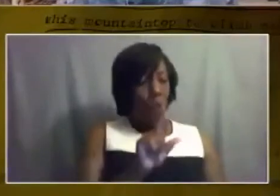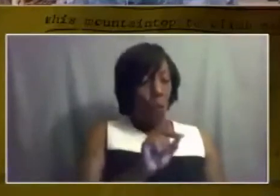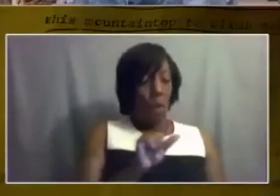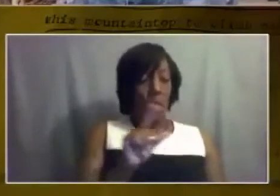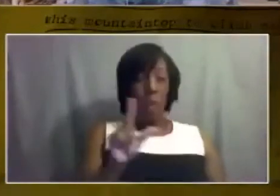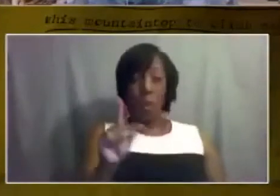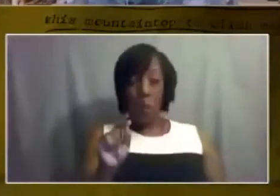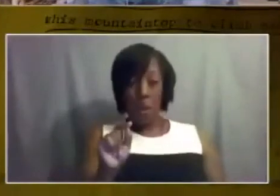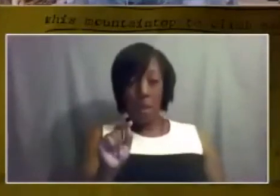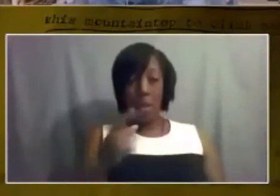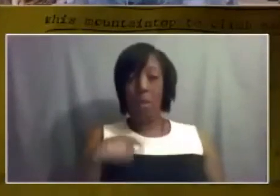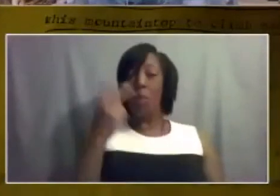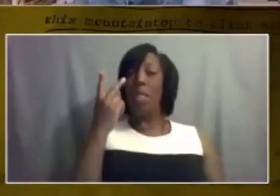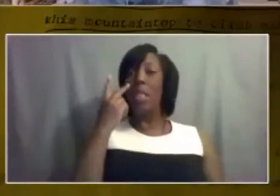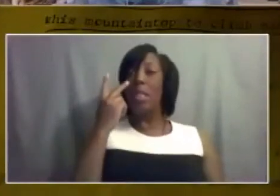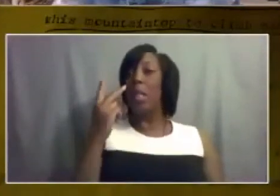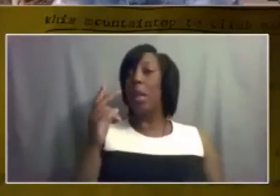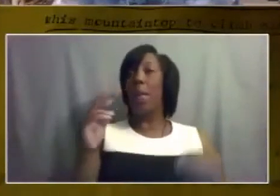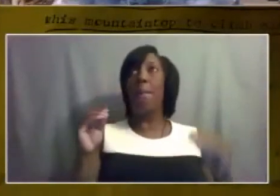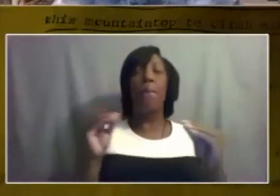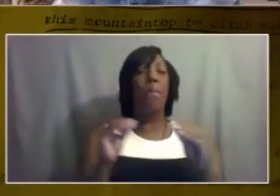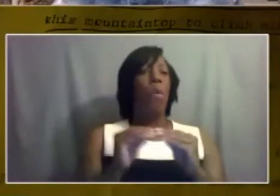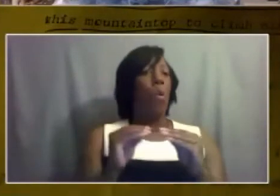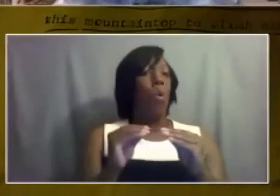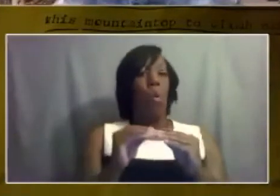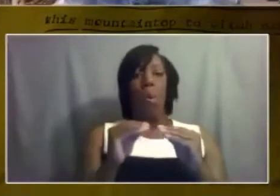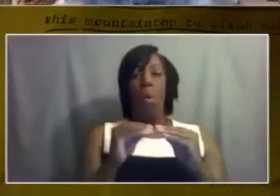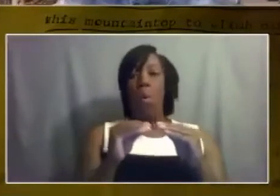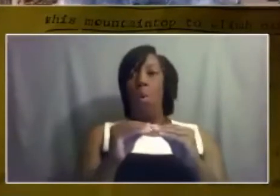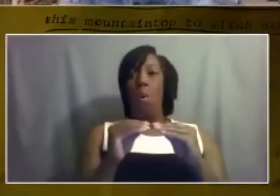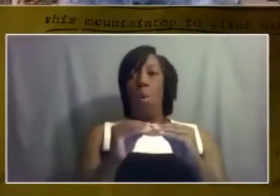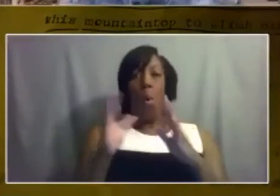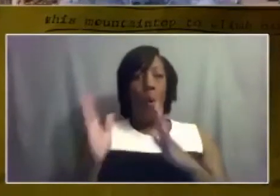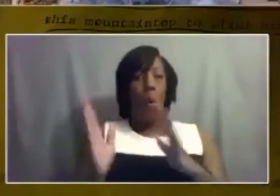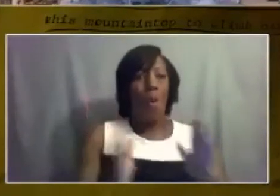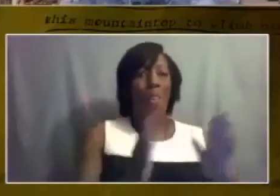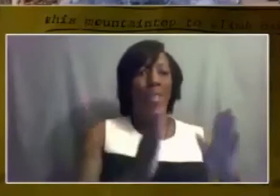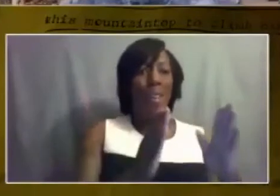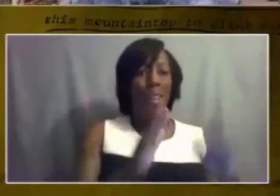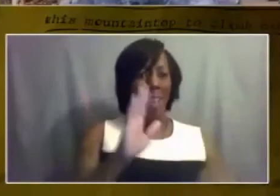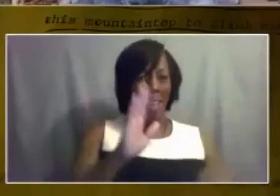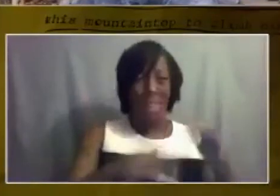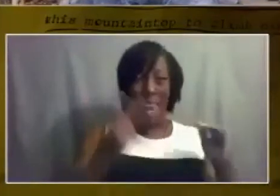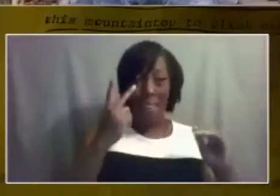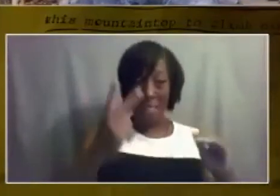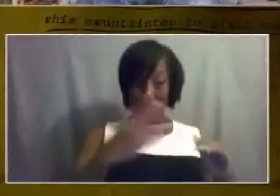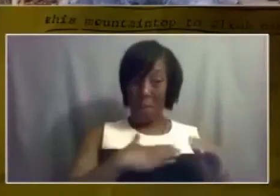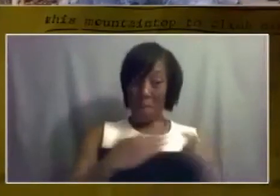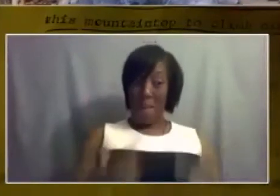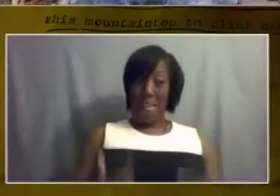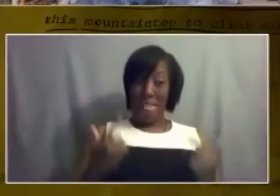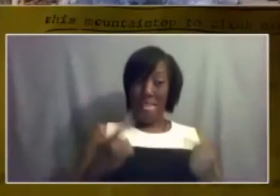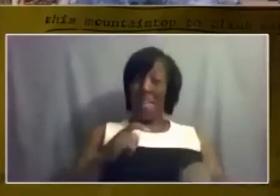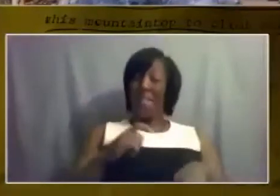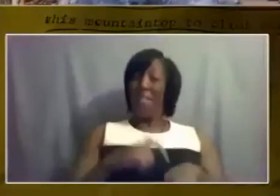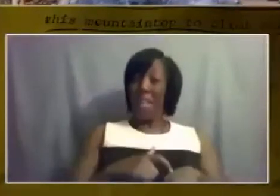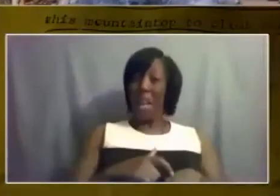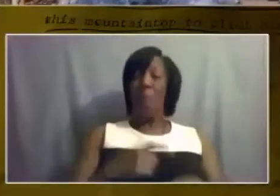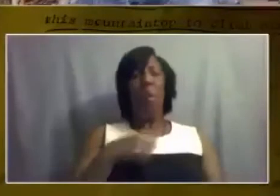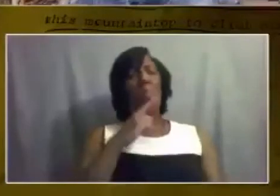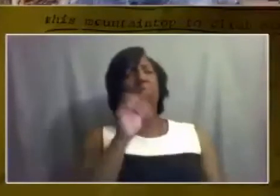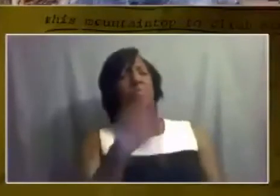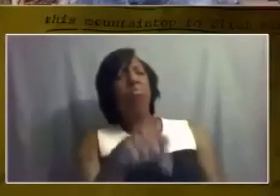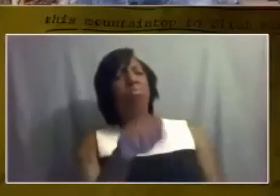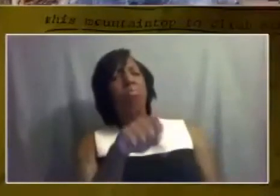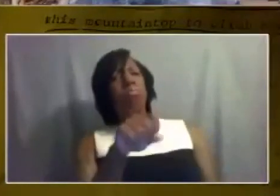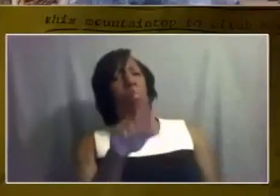more mass than we've ever seen in my lifetime, people saying we're going to put our bodies actually into practice, right? He said, sure, we need a radical